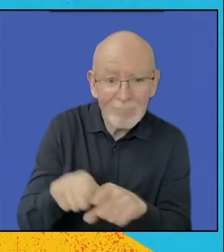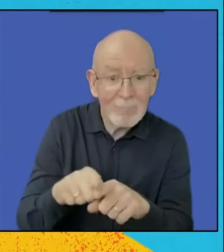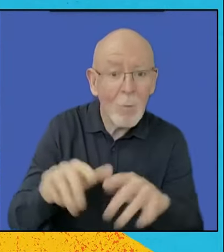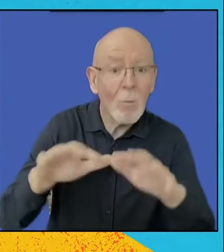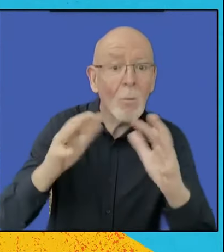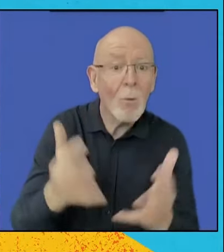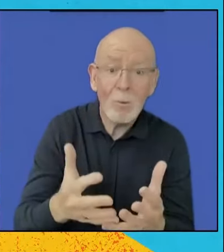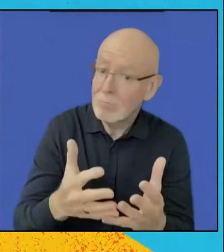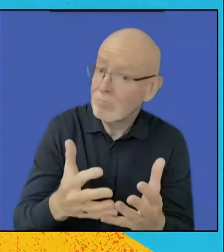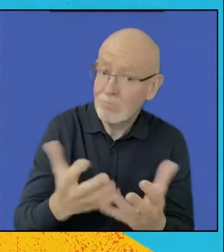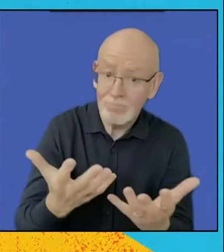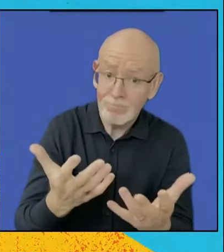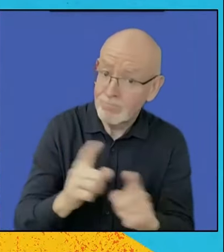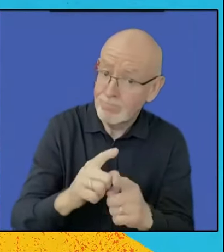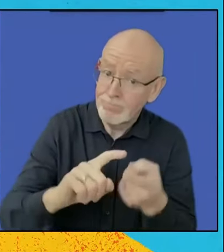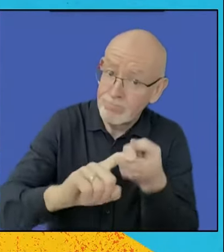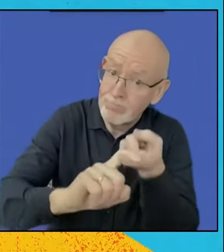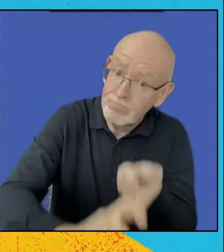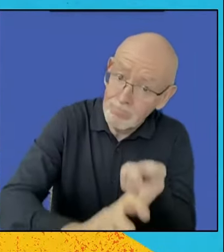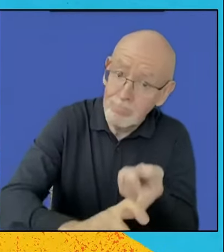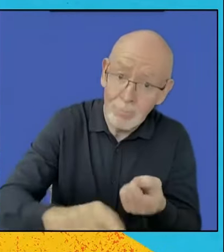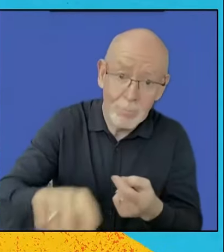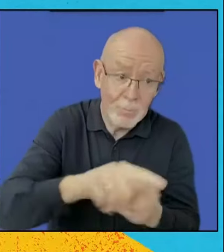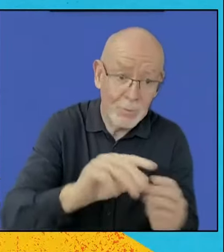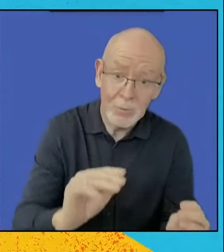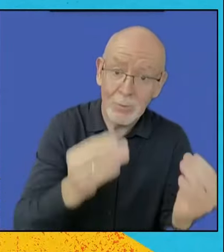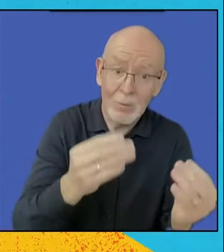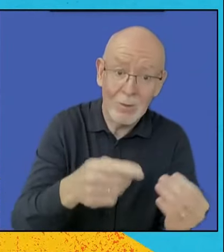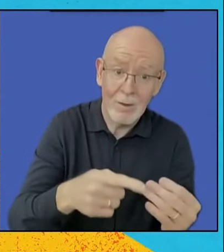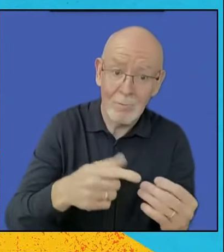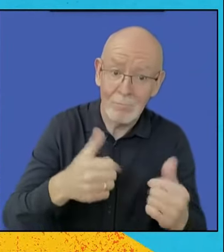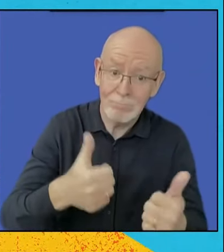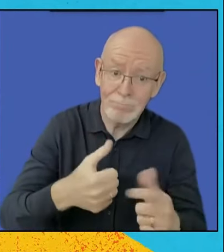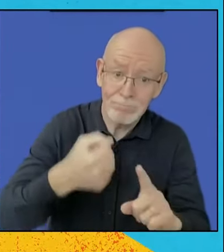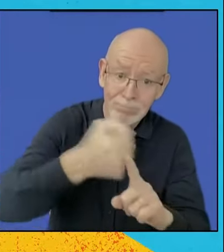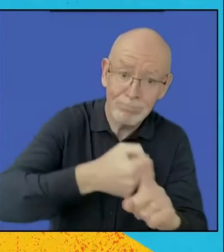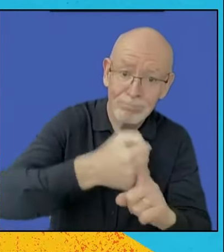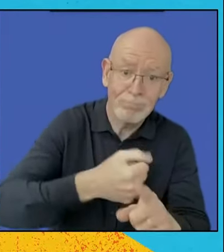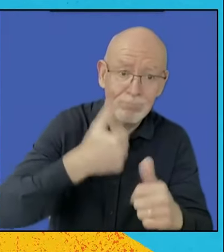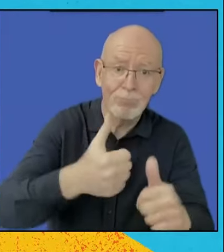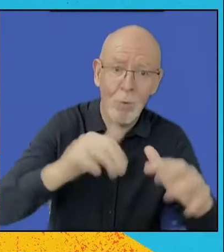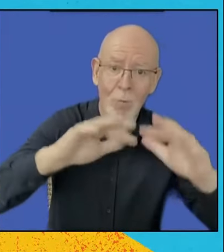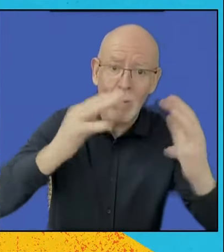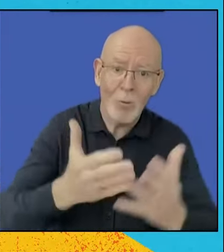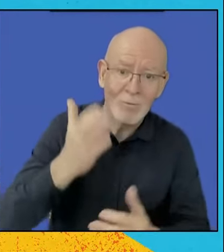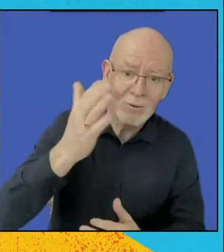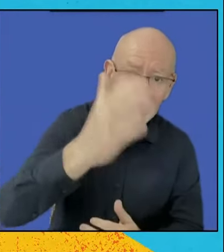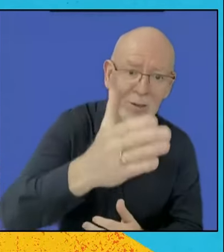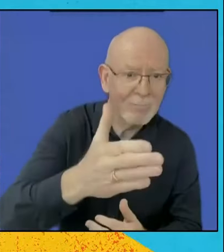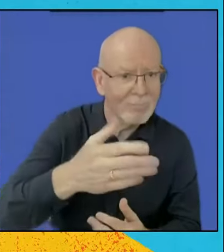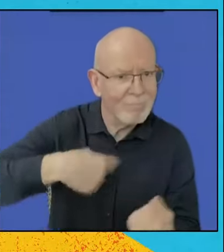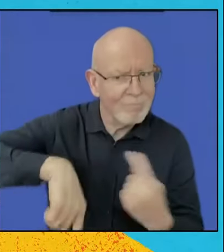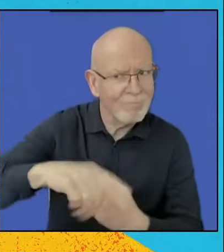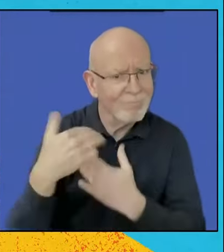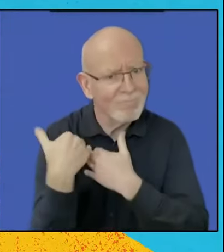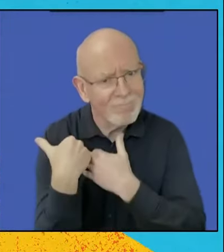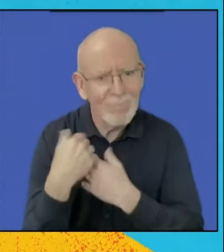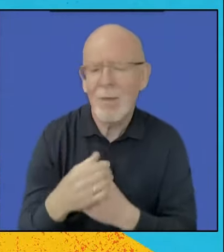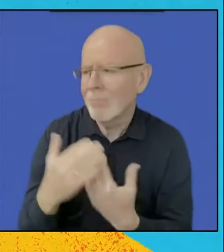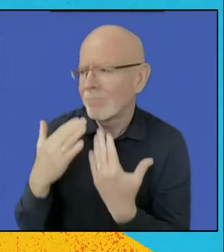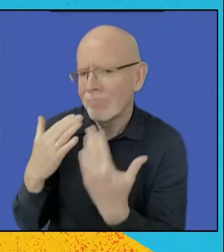that. Laura Locke, what are the radical changes that could be advanced for our international political system to be more fit for purpose in supporting young people's